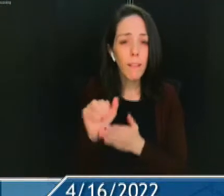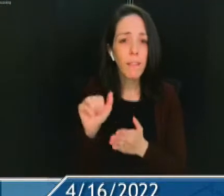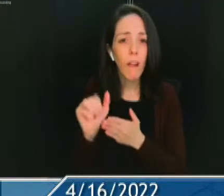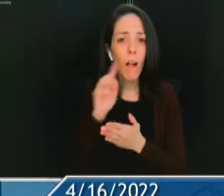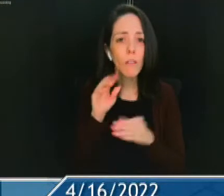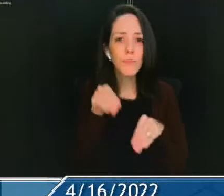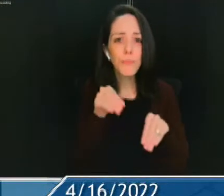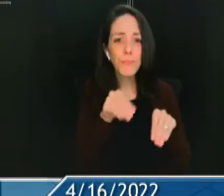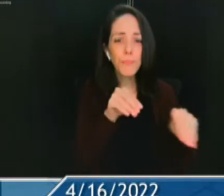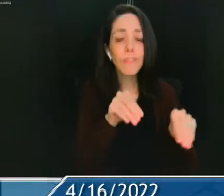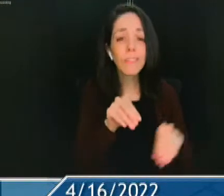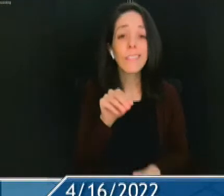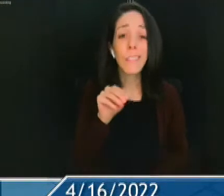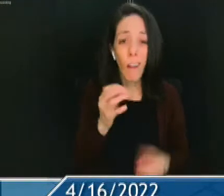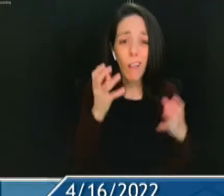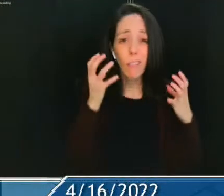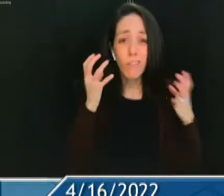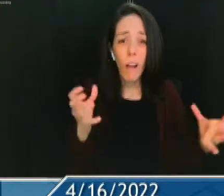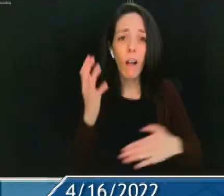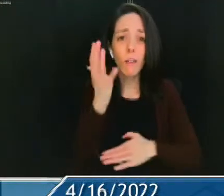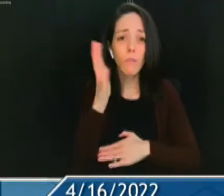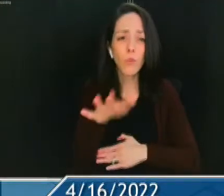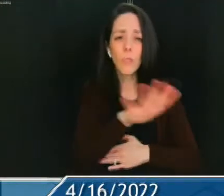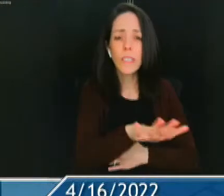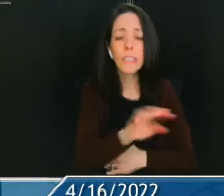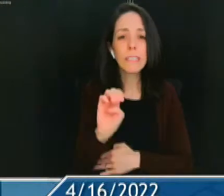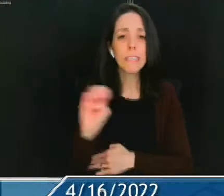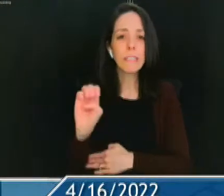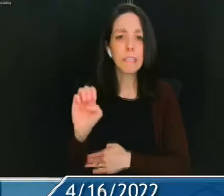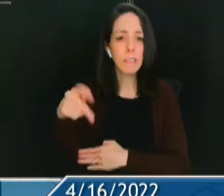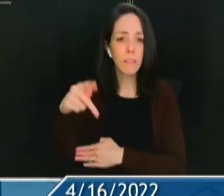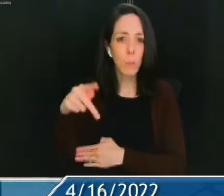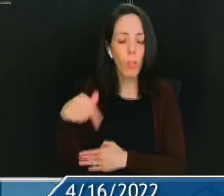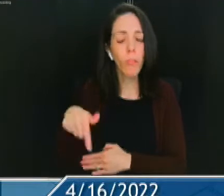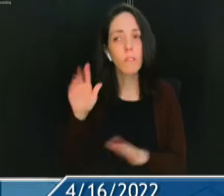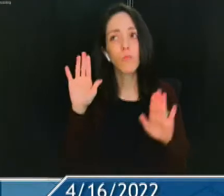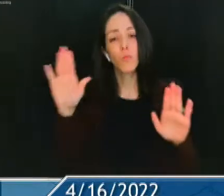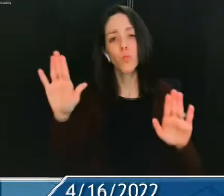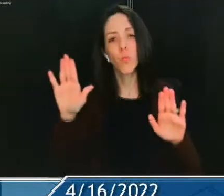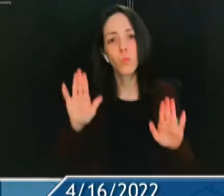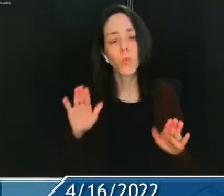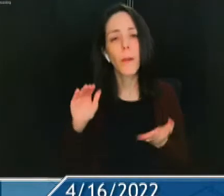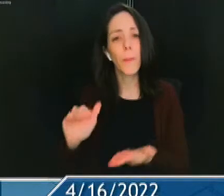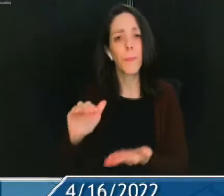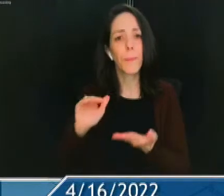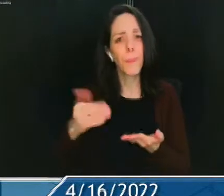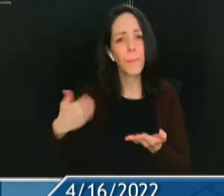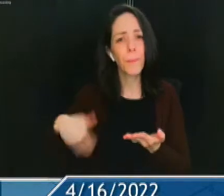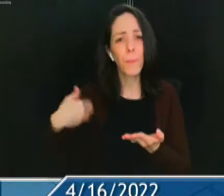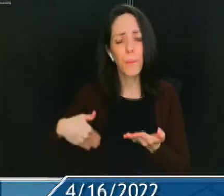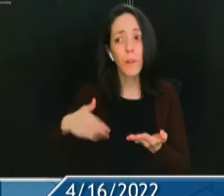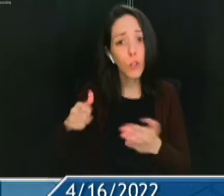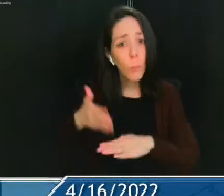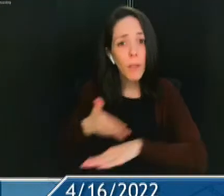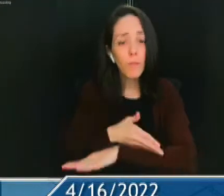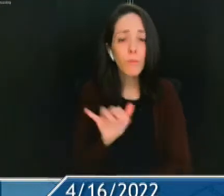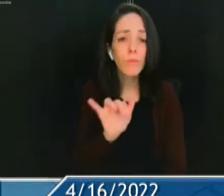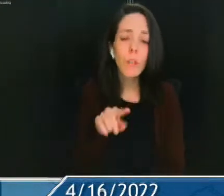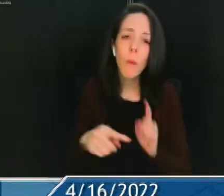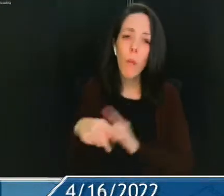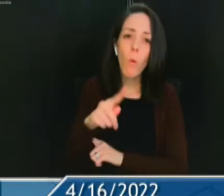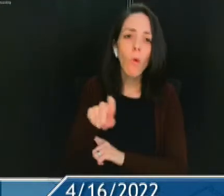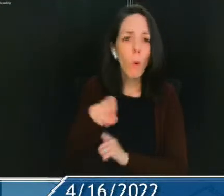Portland and other high priority areas. This is great, and it could be better. Portland also has to